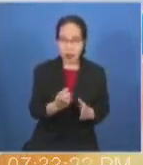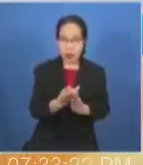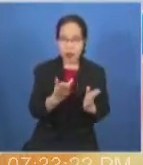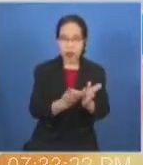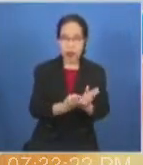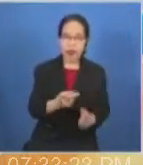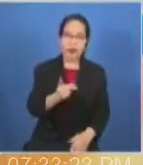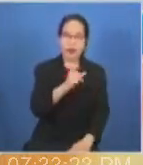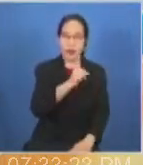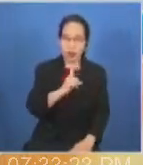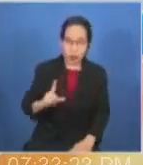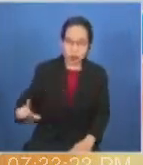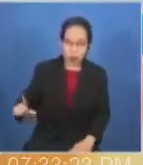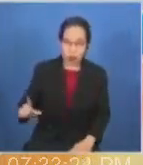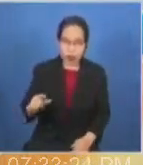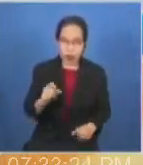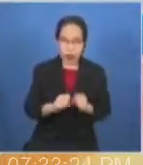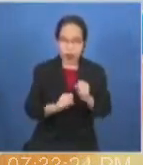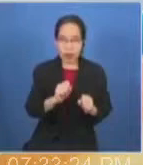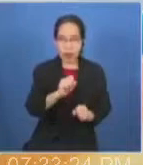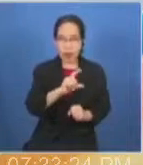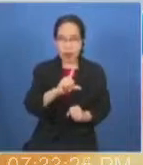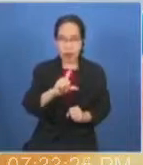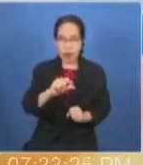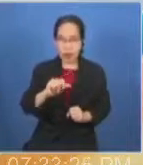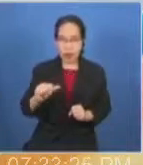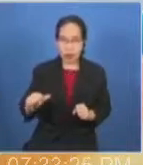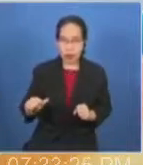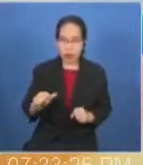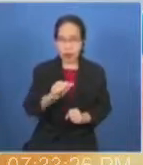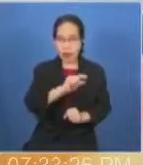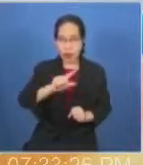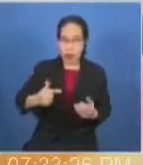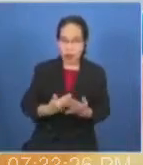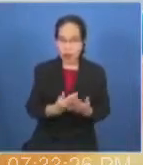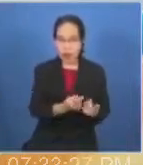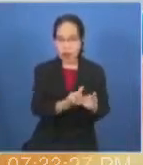serve God and wanting to do the will of God. So together,